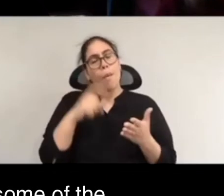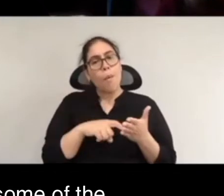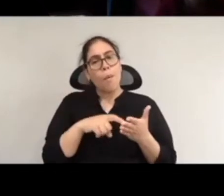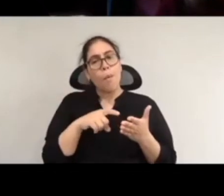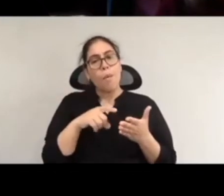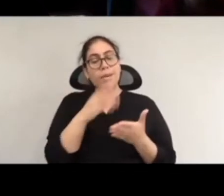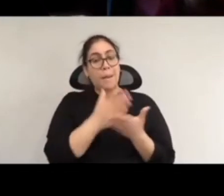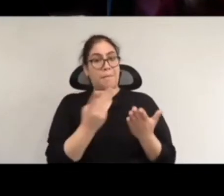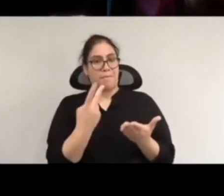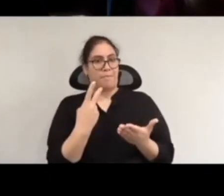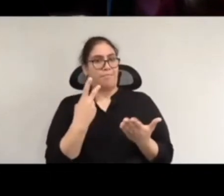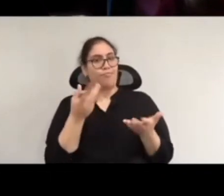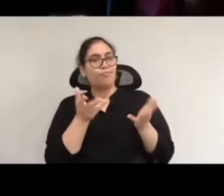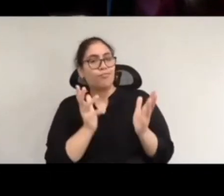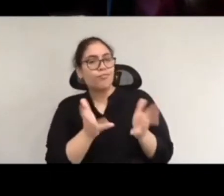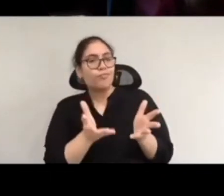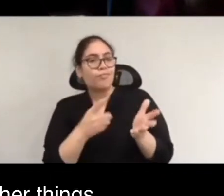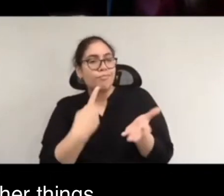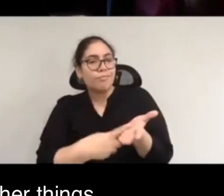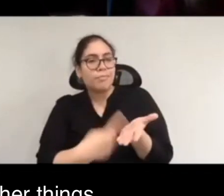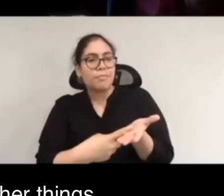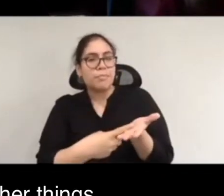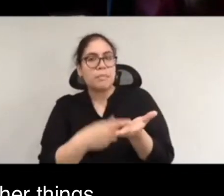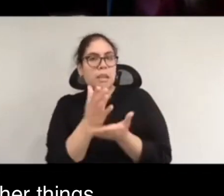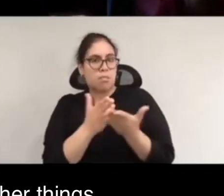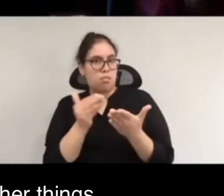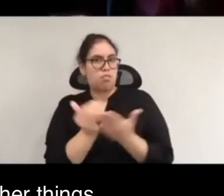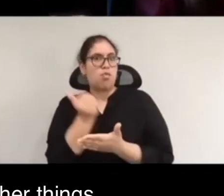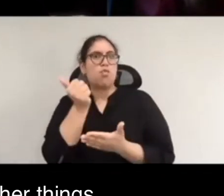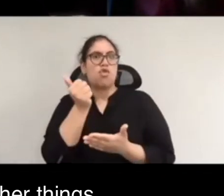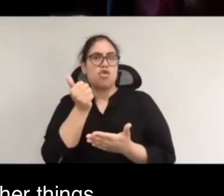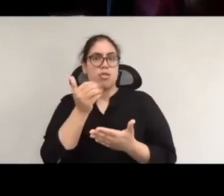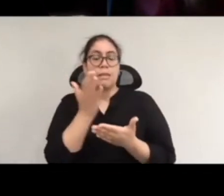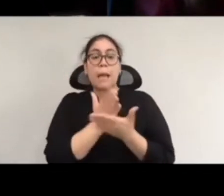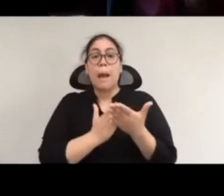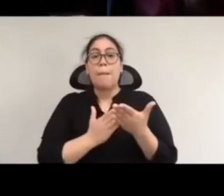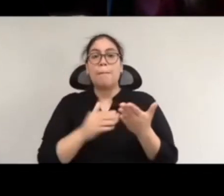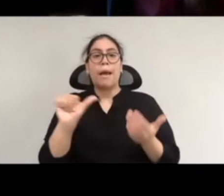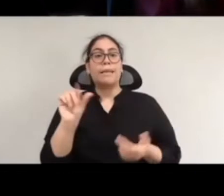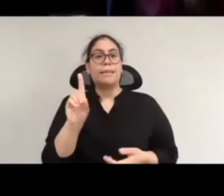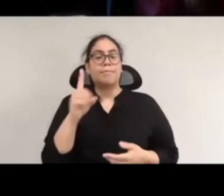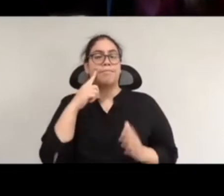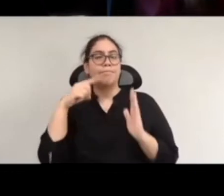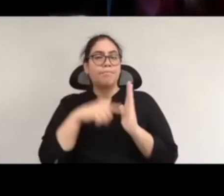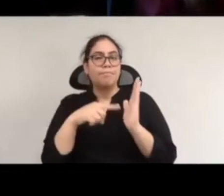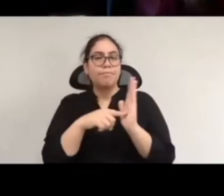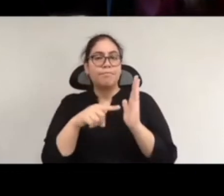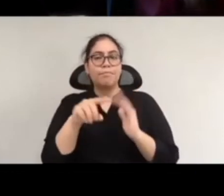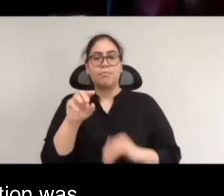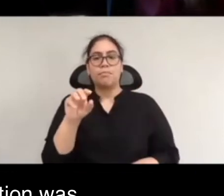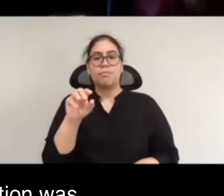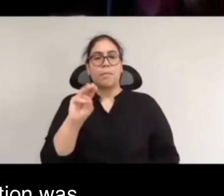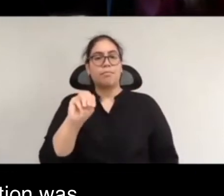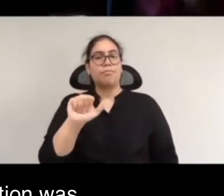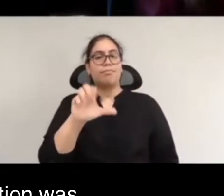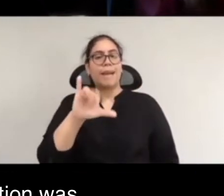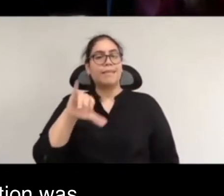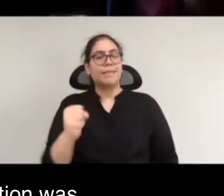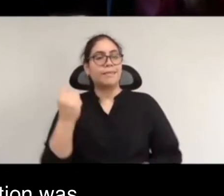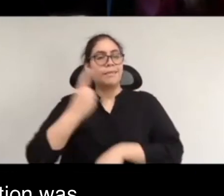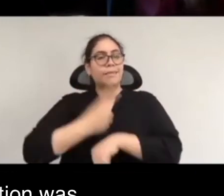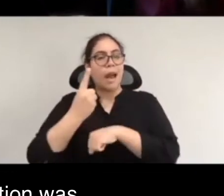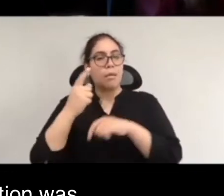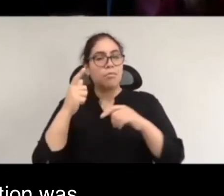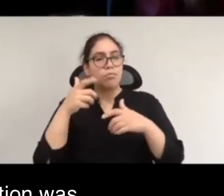about that are a little bit newer, some of the other things that are now audio described, for example, the Macy's Day Parade, the inauguration was